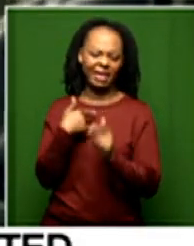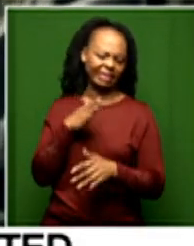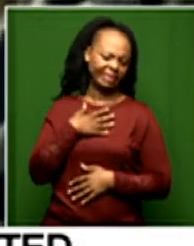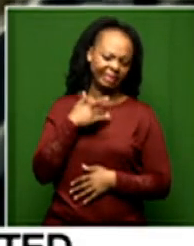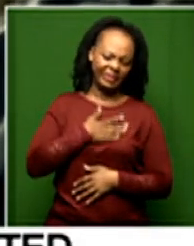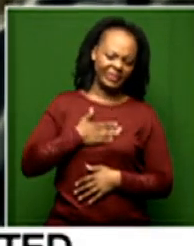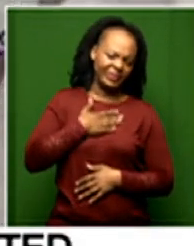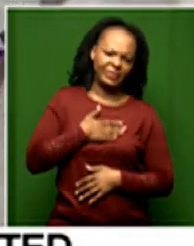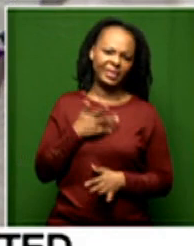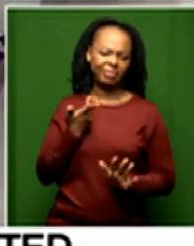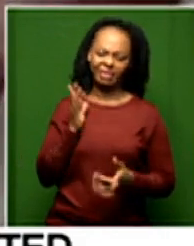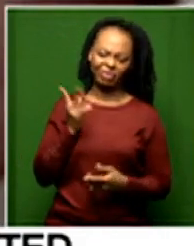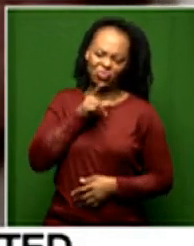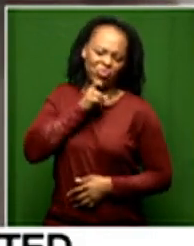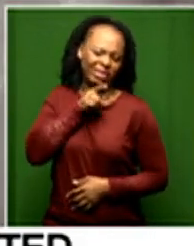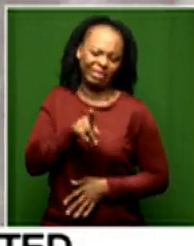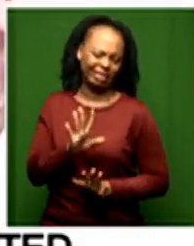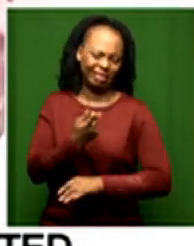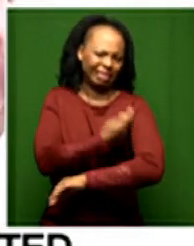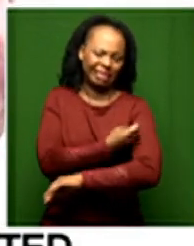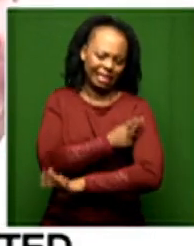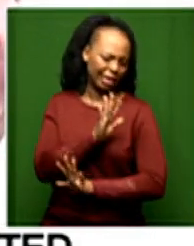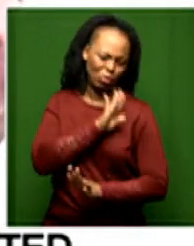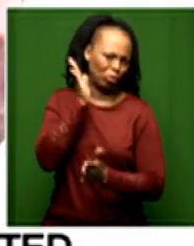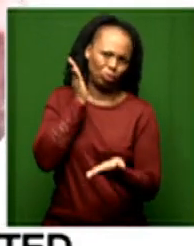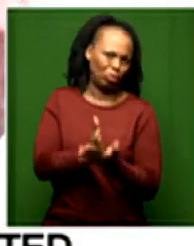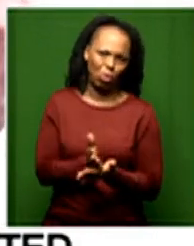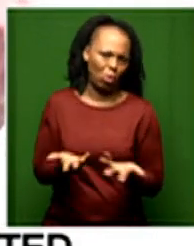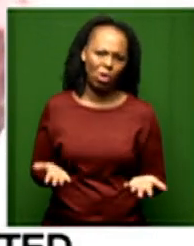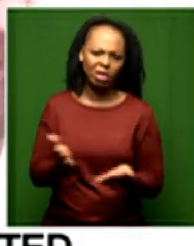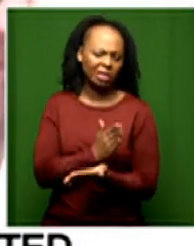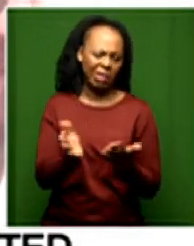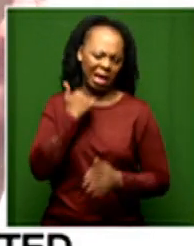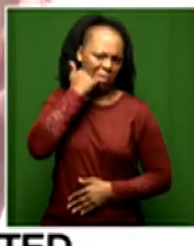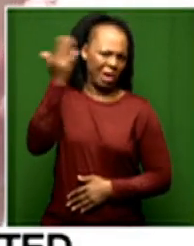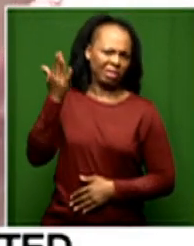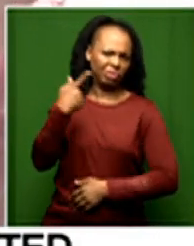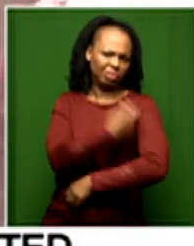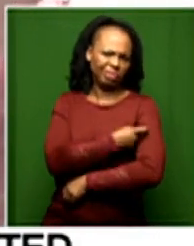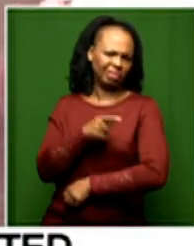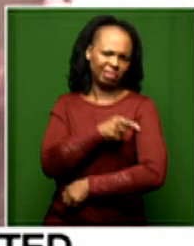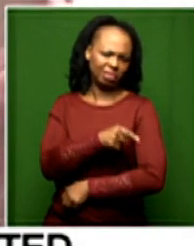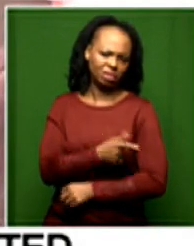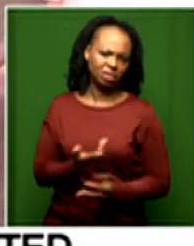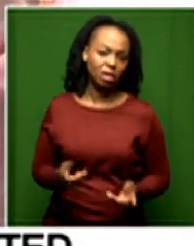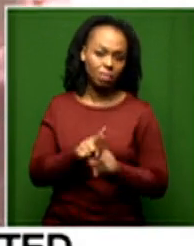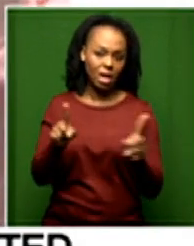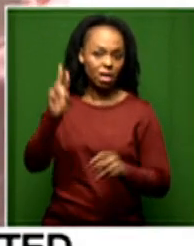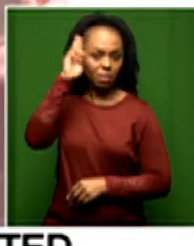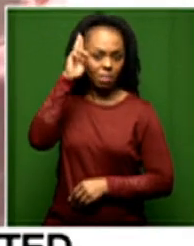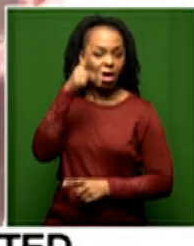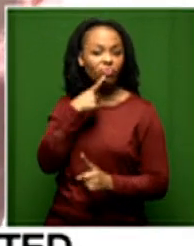people don't really they're not sure, some they don't want, but we remember that it was declared